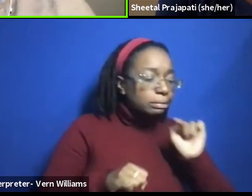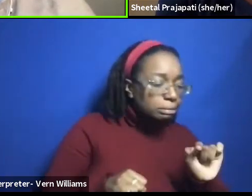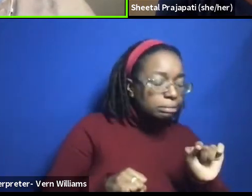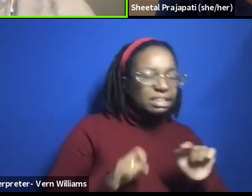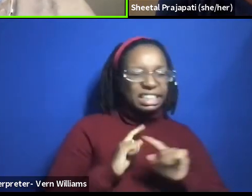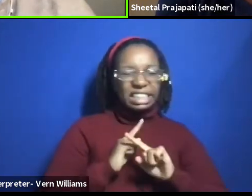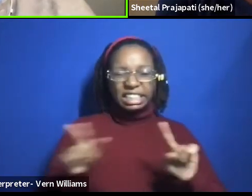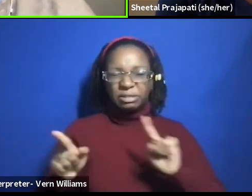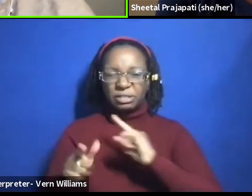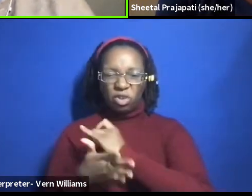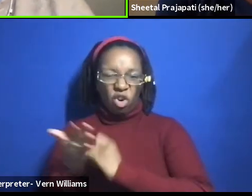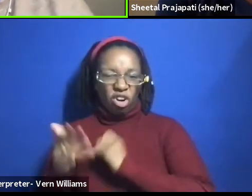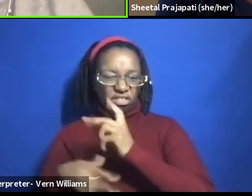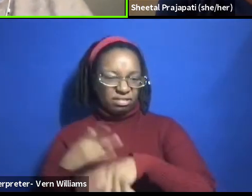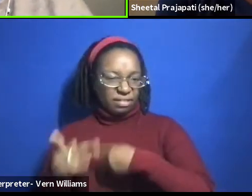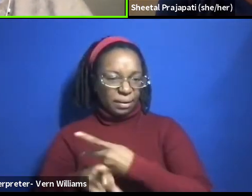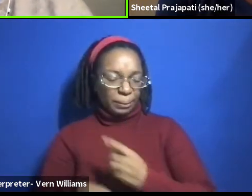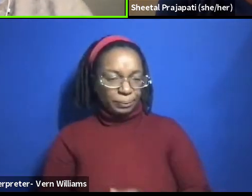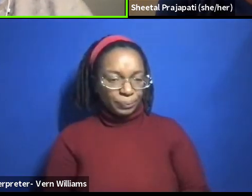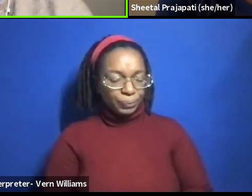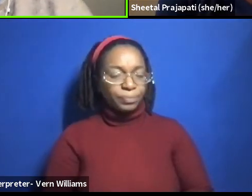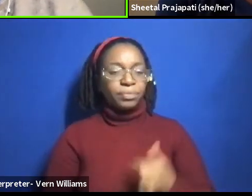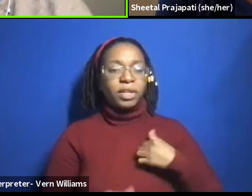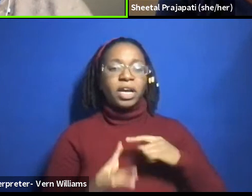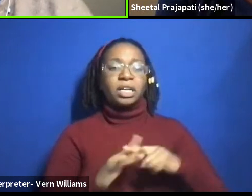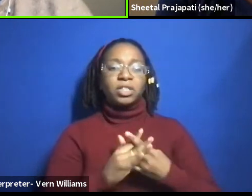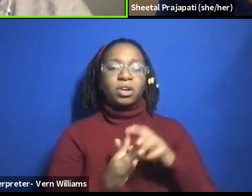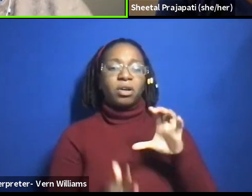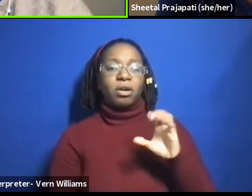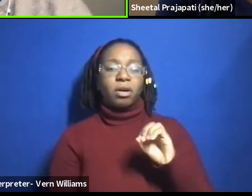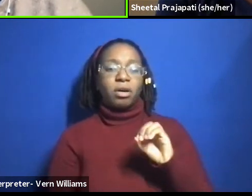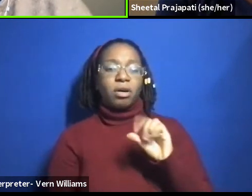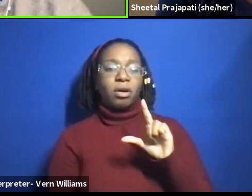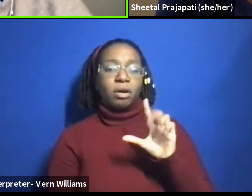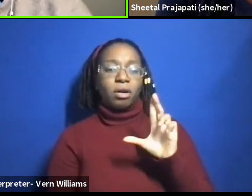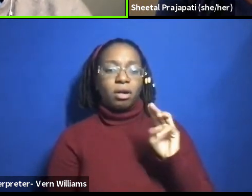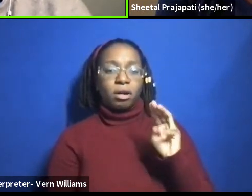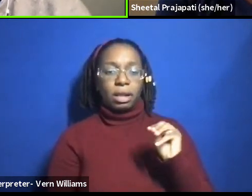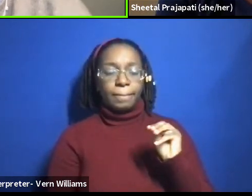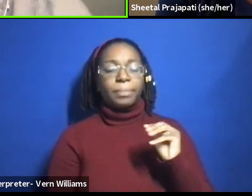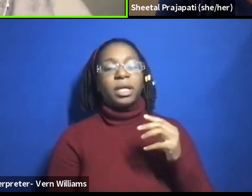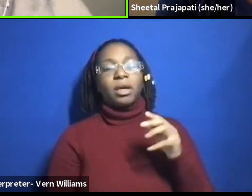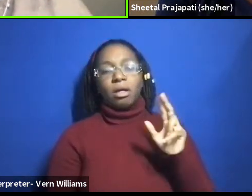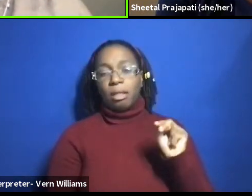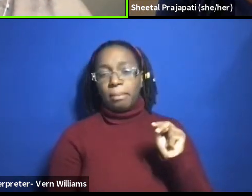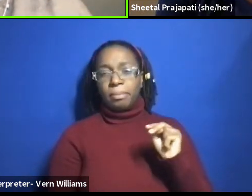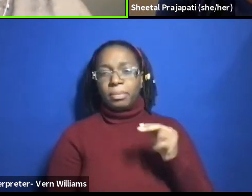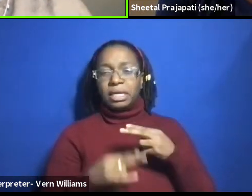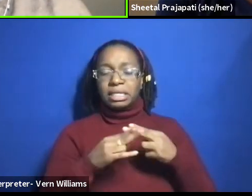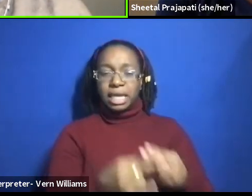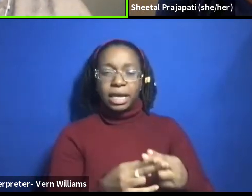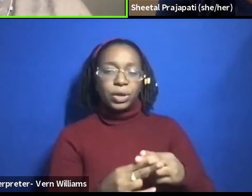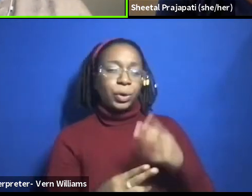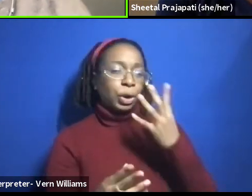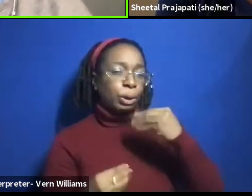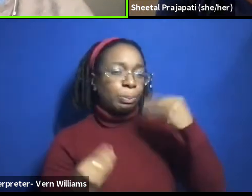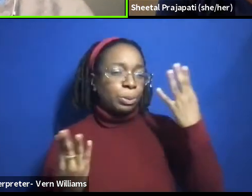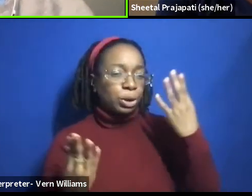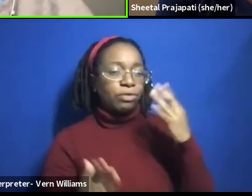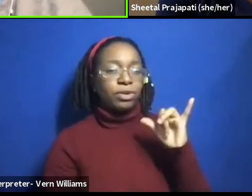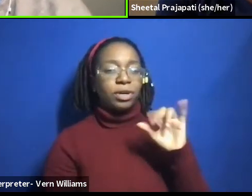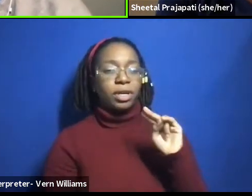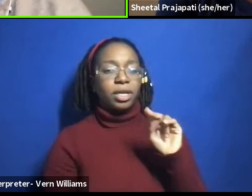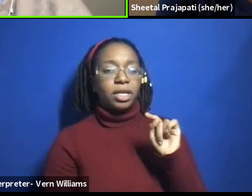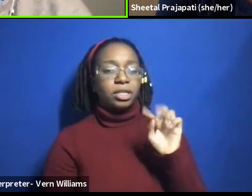what I started was a column, which is titled Beautiful Eccentrics. And I imposed onto